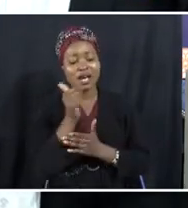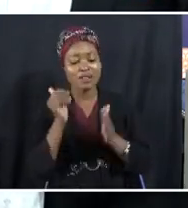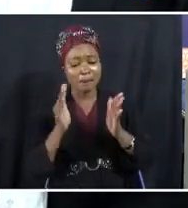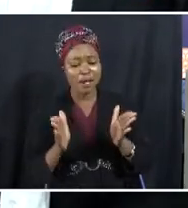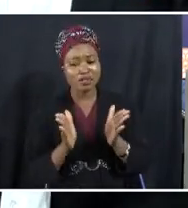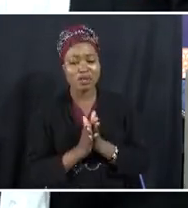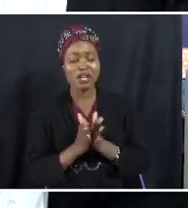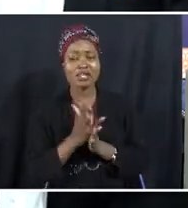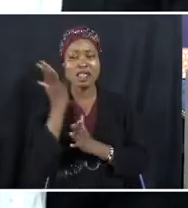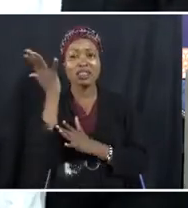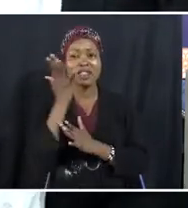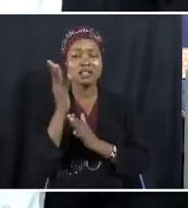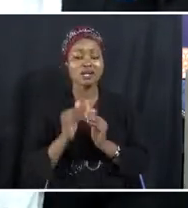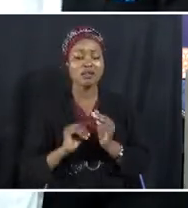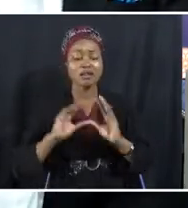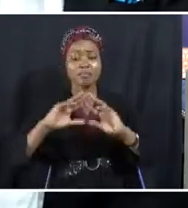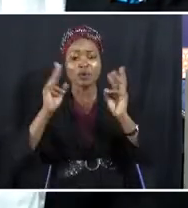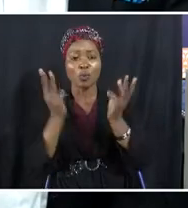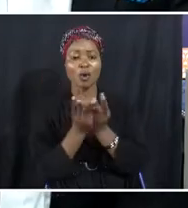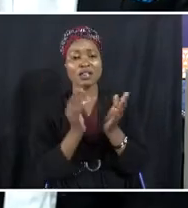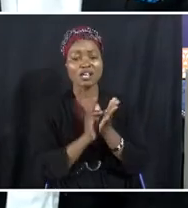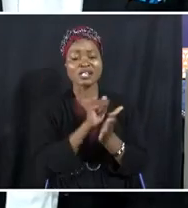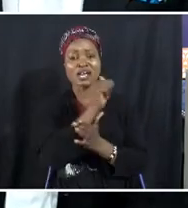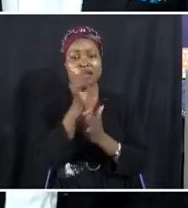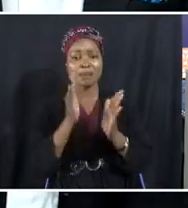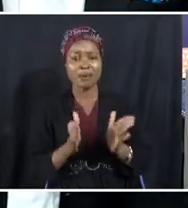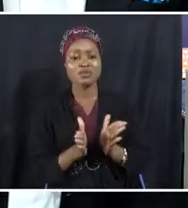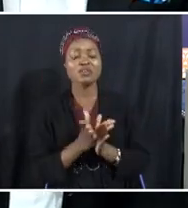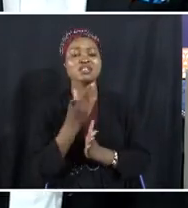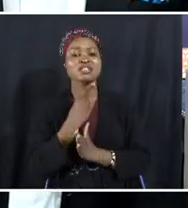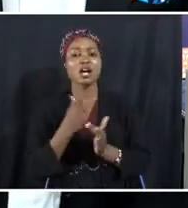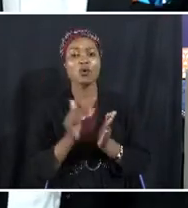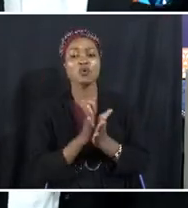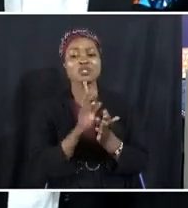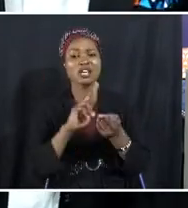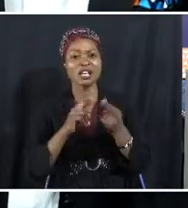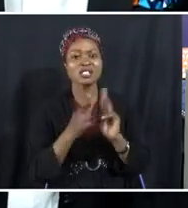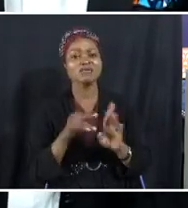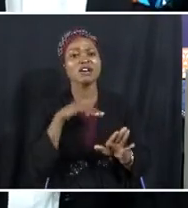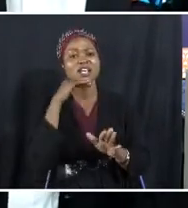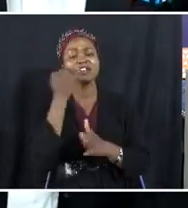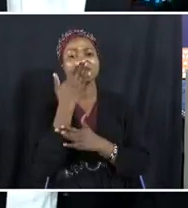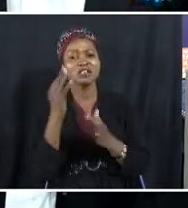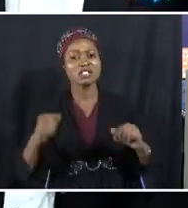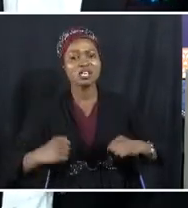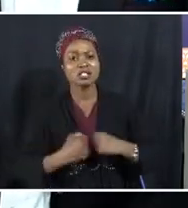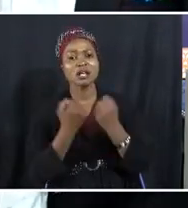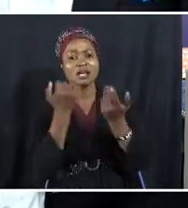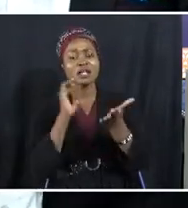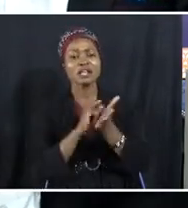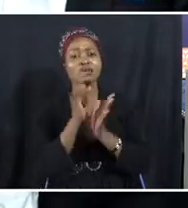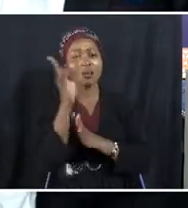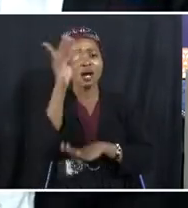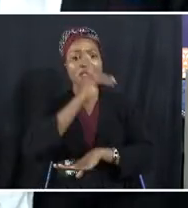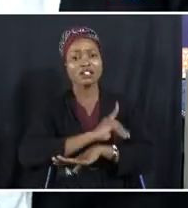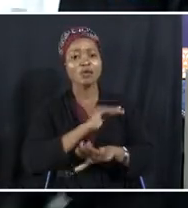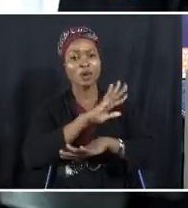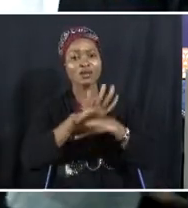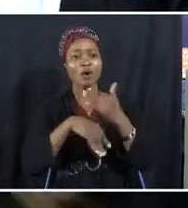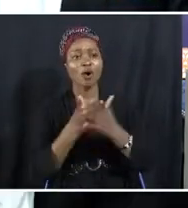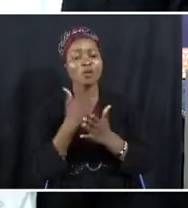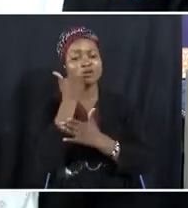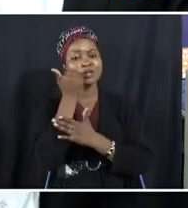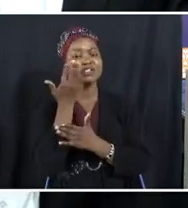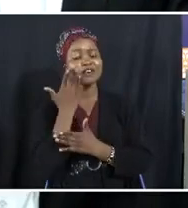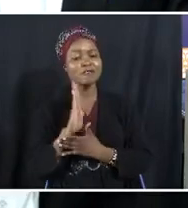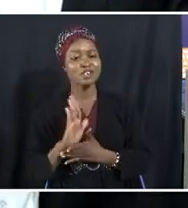corner of the world. That is the desire of someone who has just lost a loved one in an accident, that one day, when all sorrows will